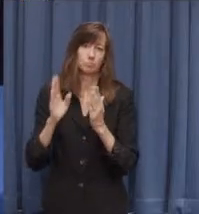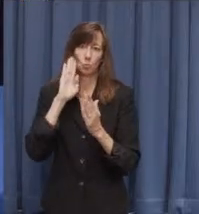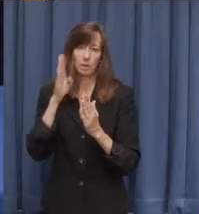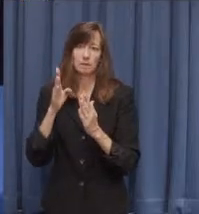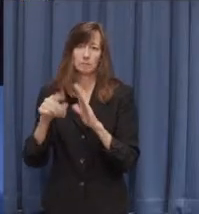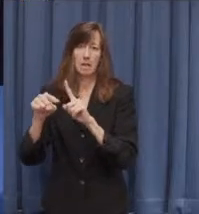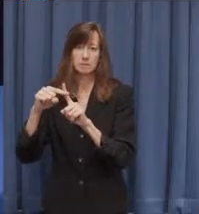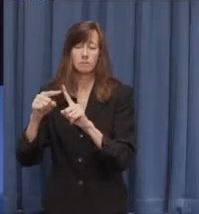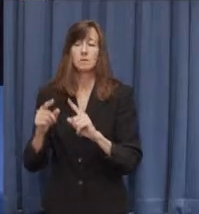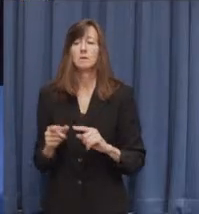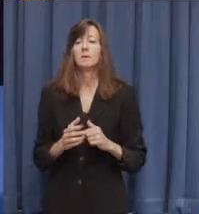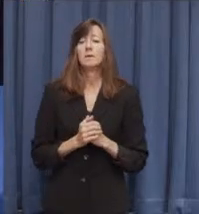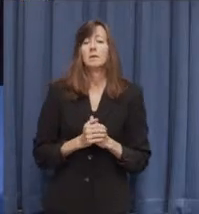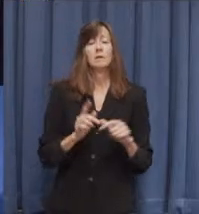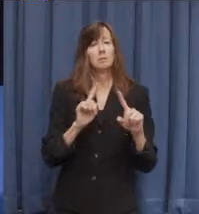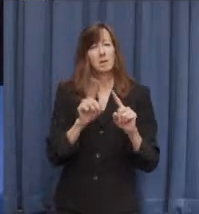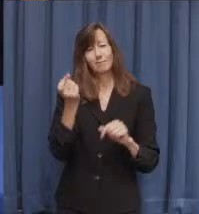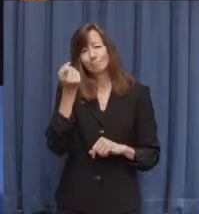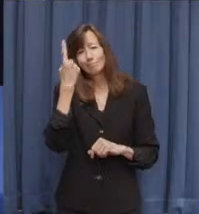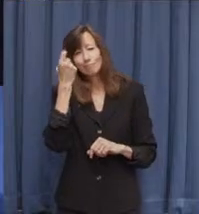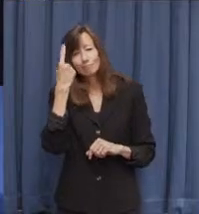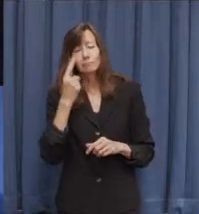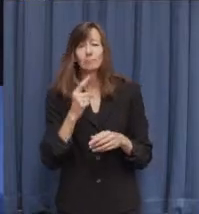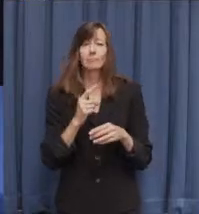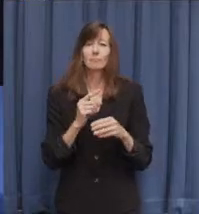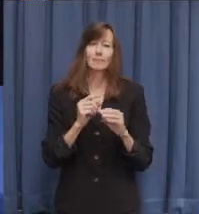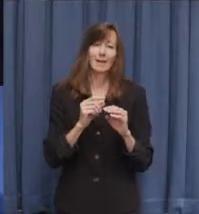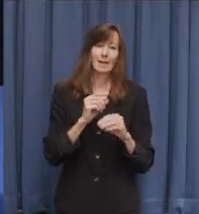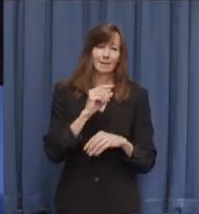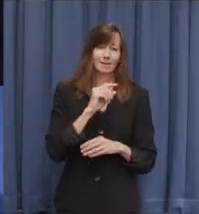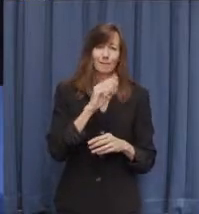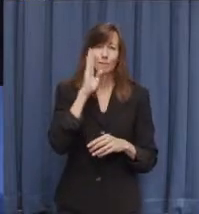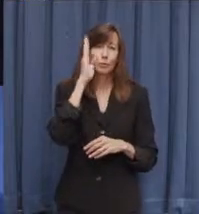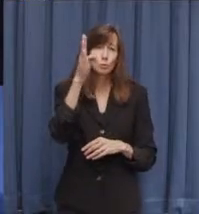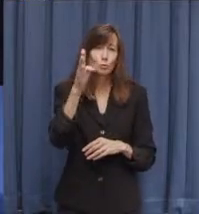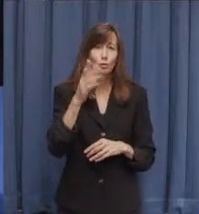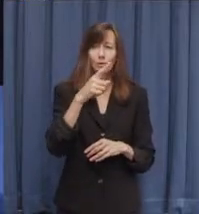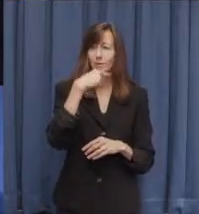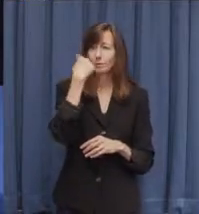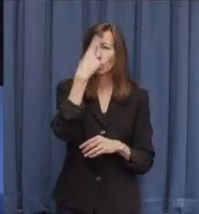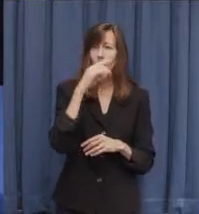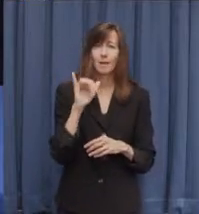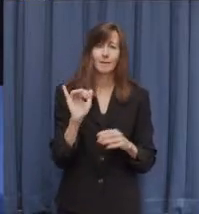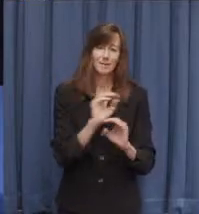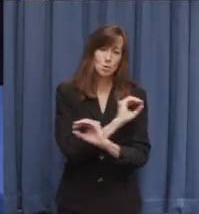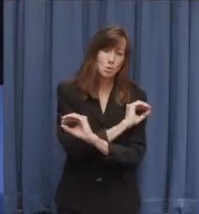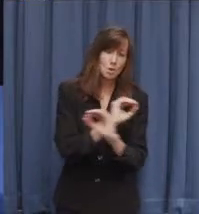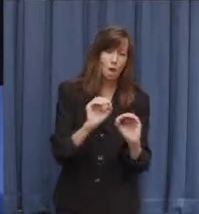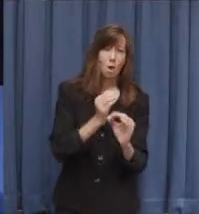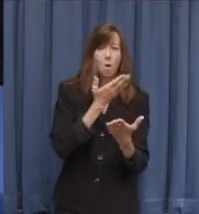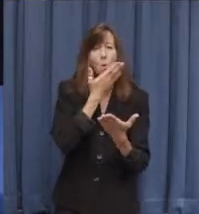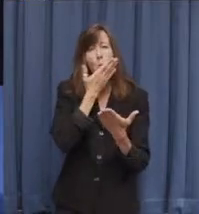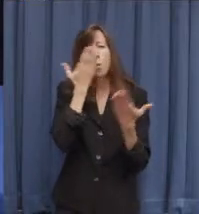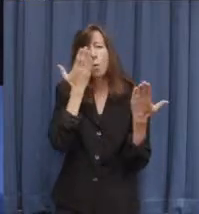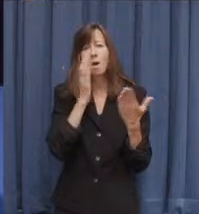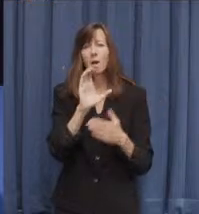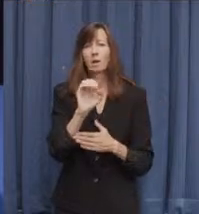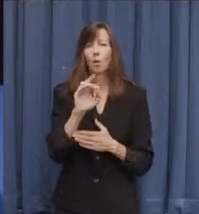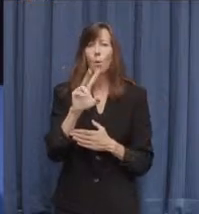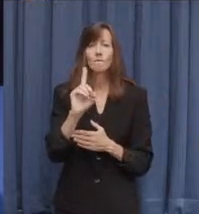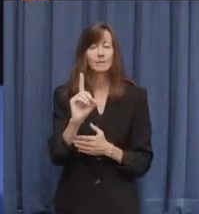more COVID, because that's basically scientifically impossible, unfortunately, until we have a